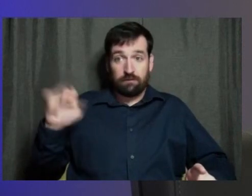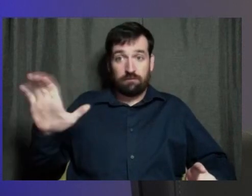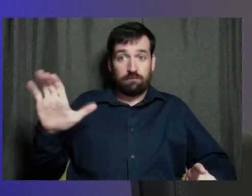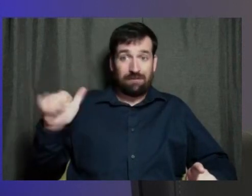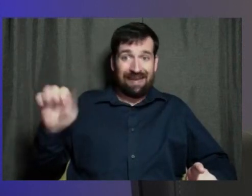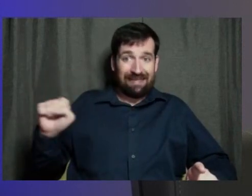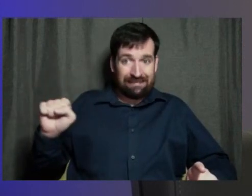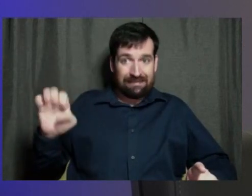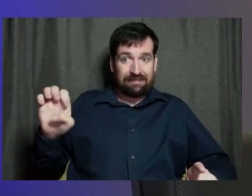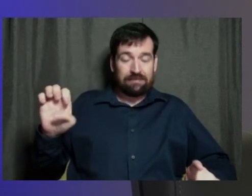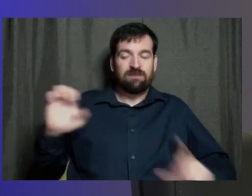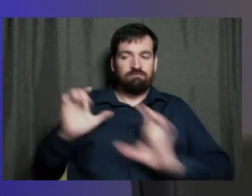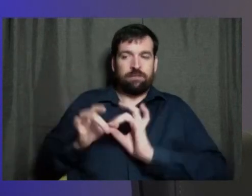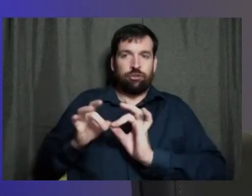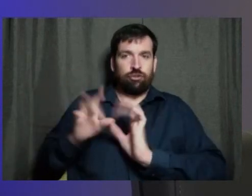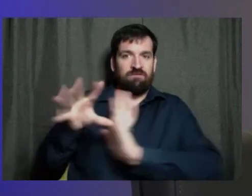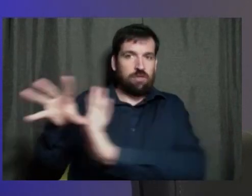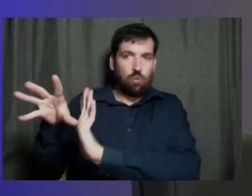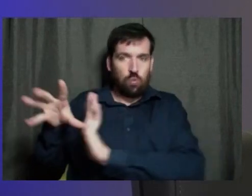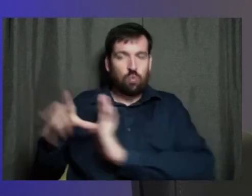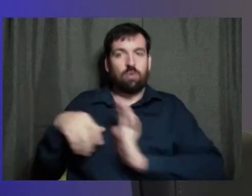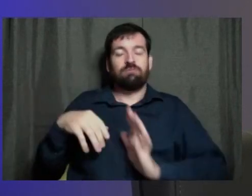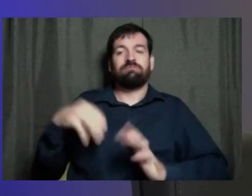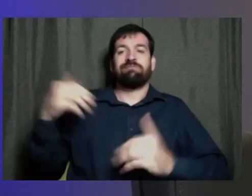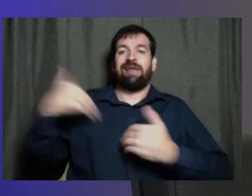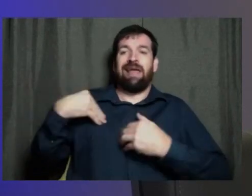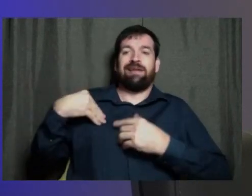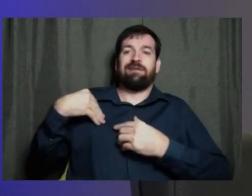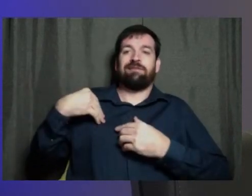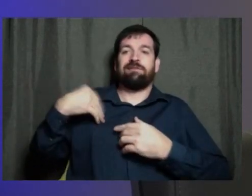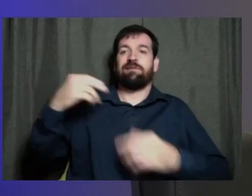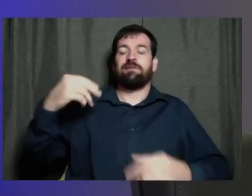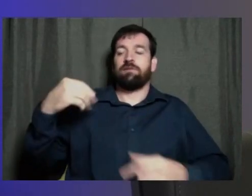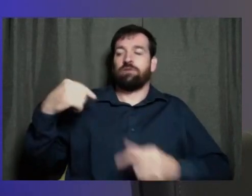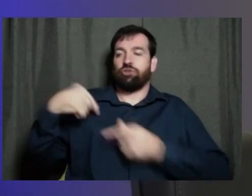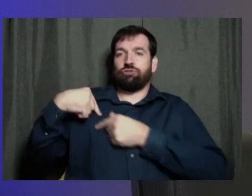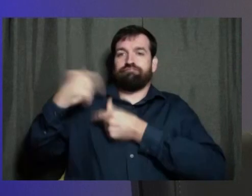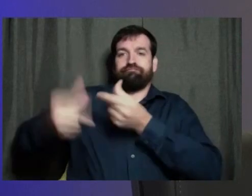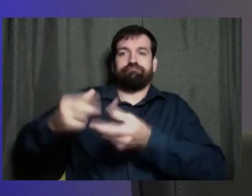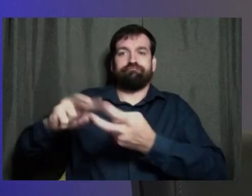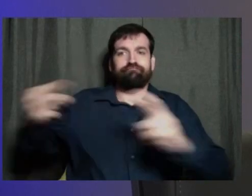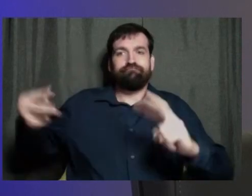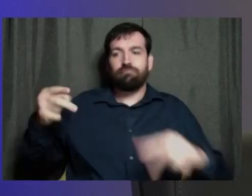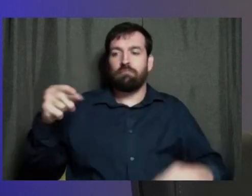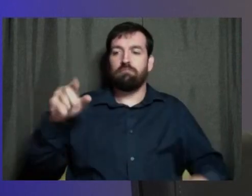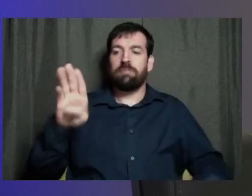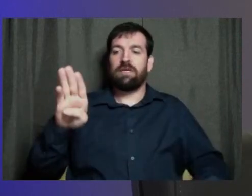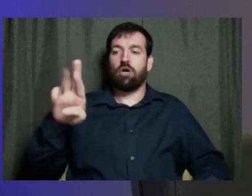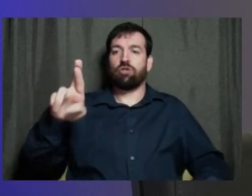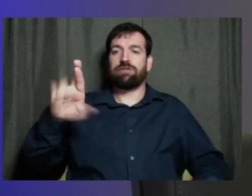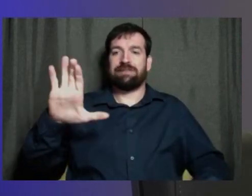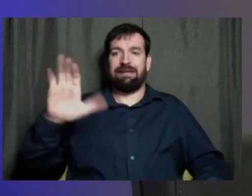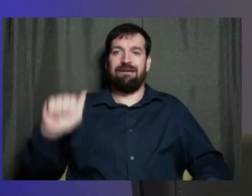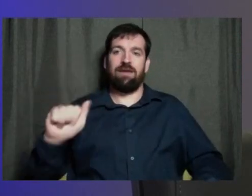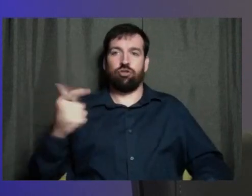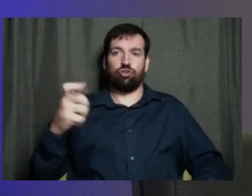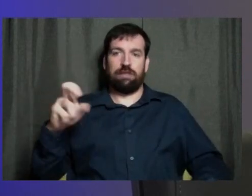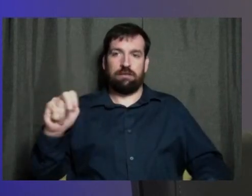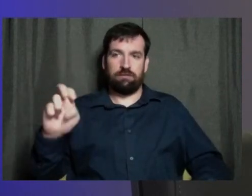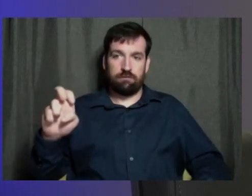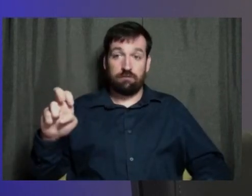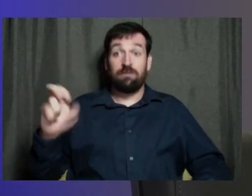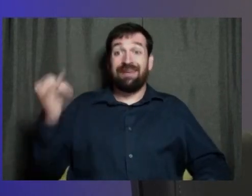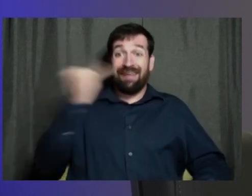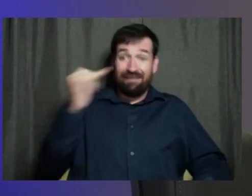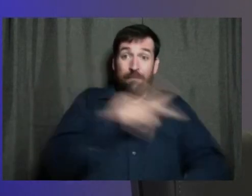the video, she was found to have a pathogenic mutation in a BRCA gene. And we know for patients that harbor those mutations that